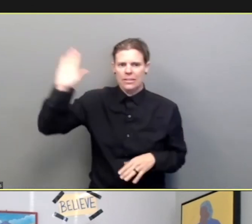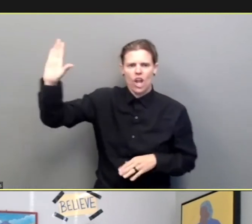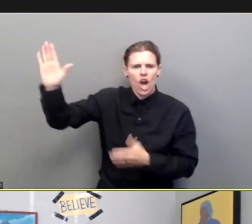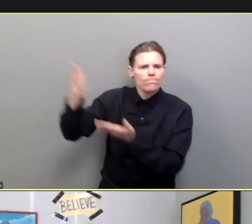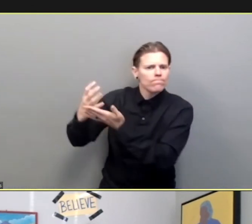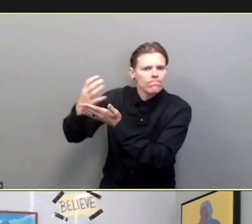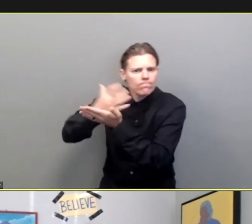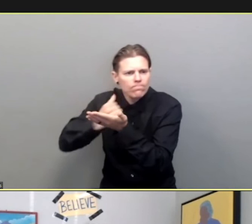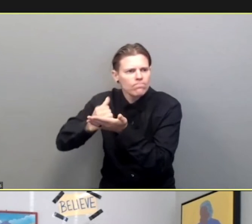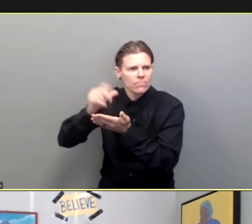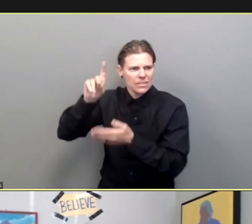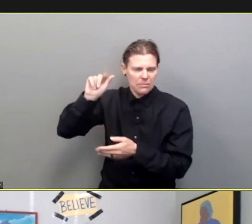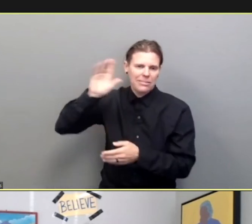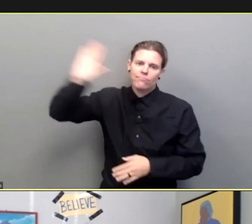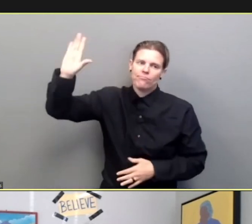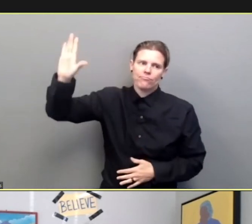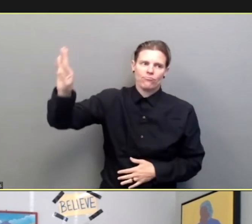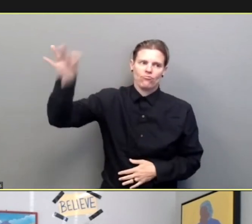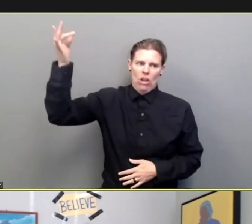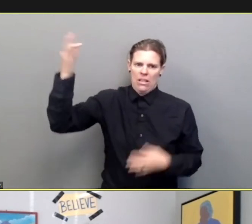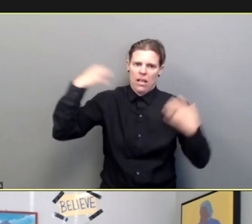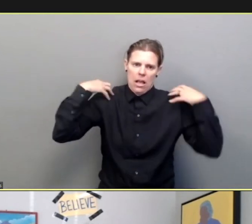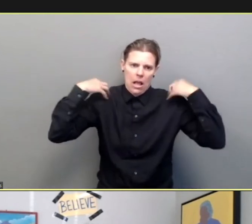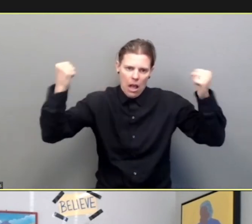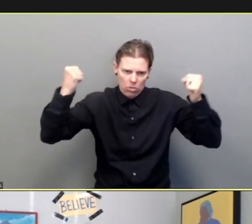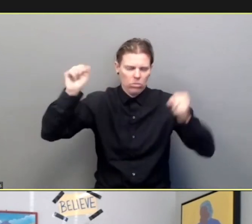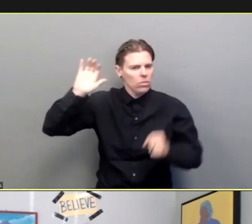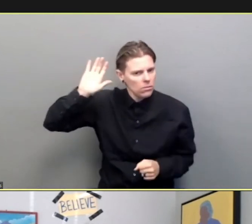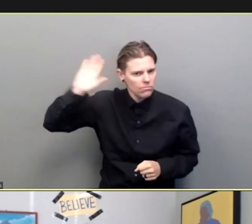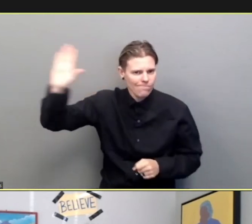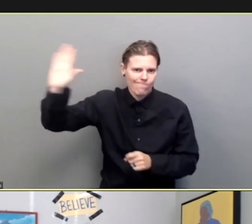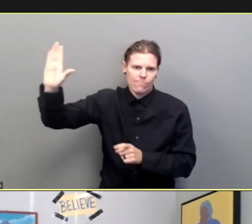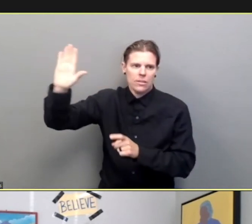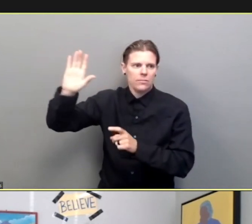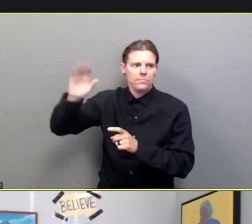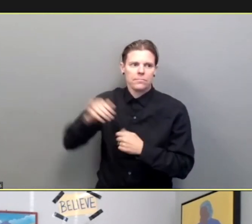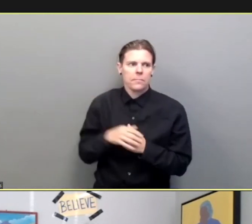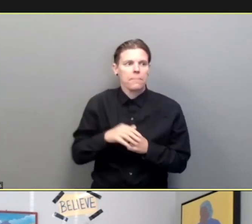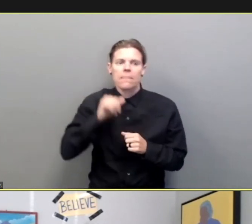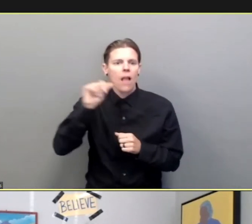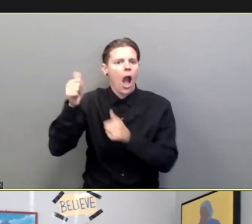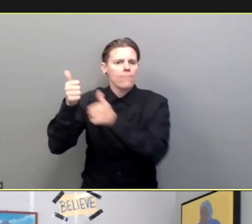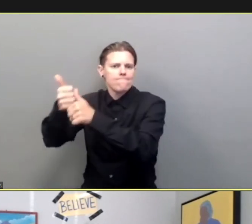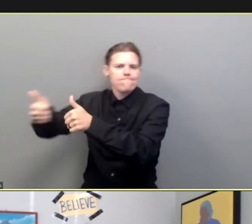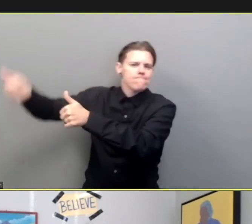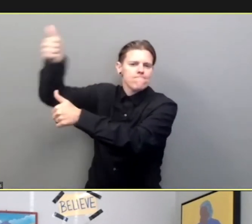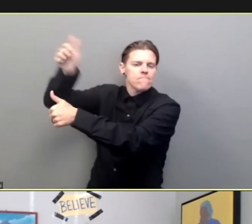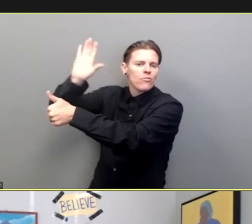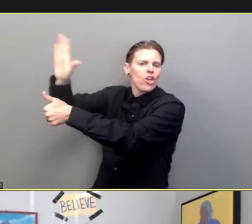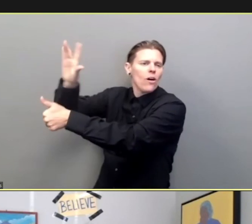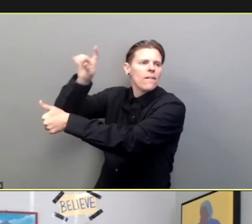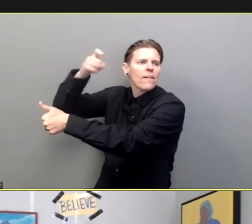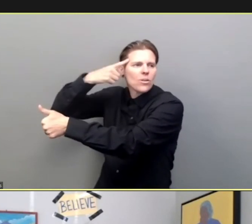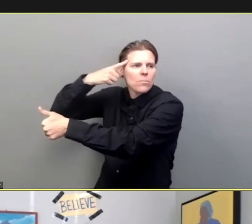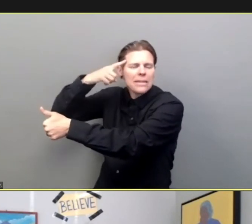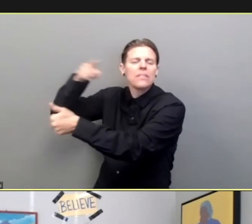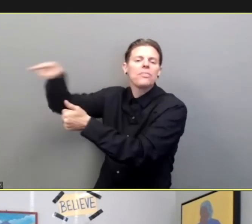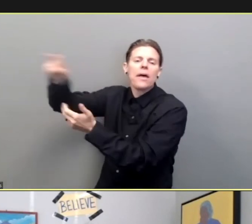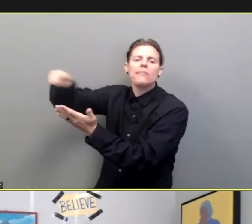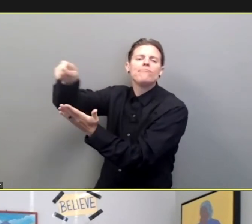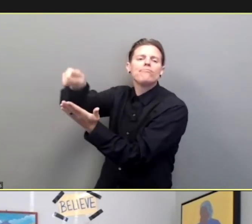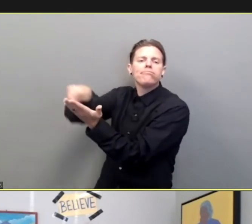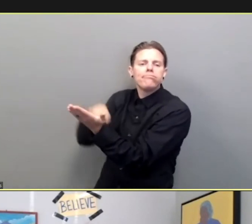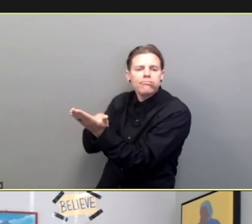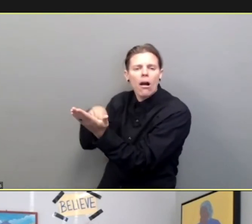health authority, not exactly a governing body, but they make recommendations. And they're looking at data, and they